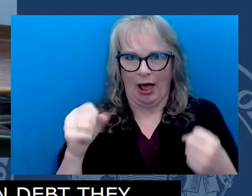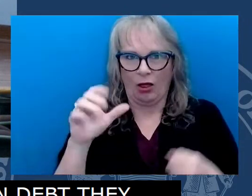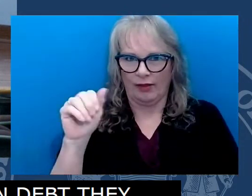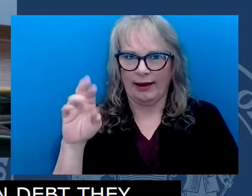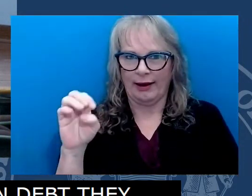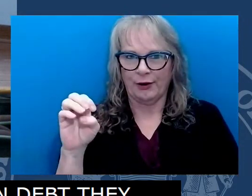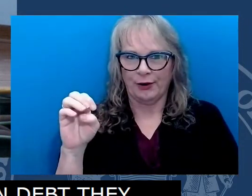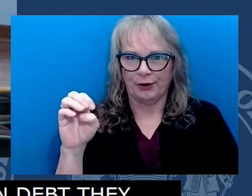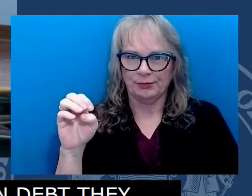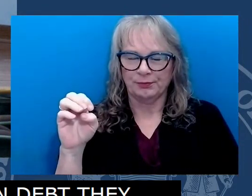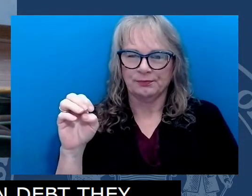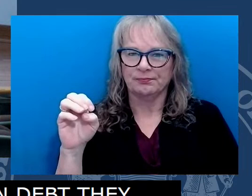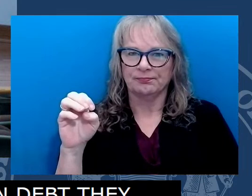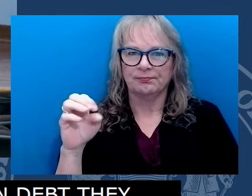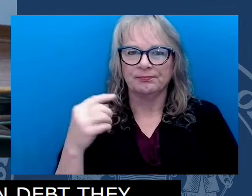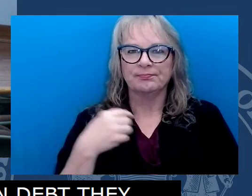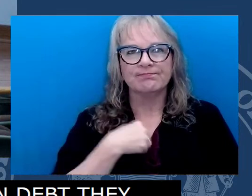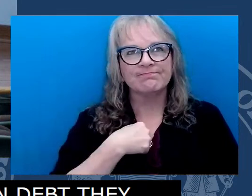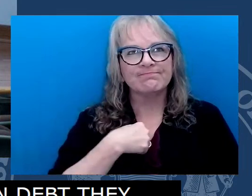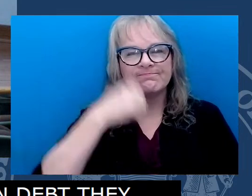remember